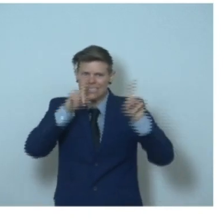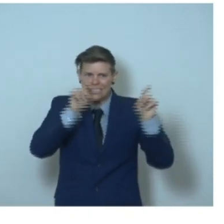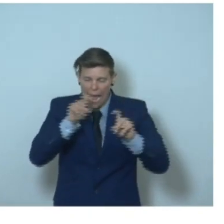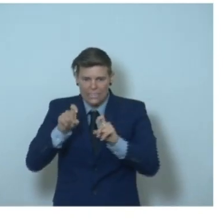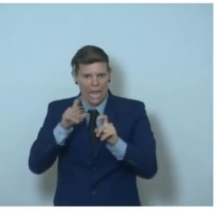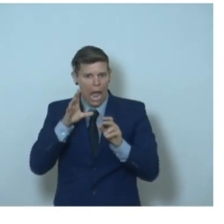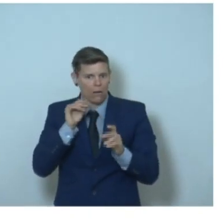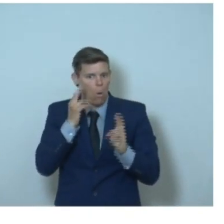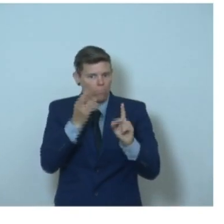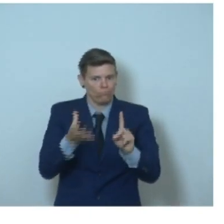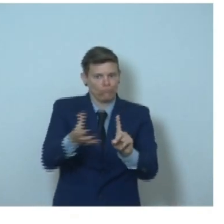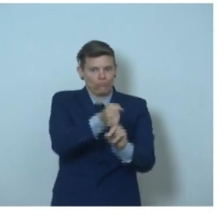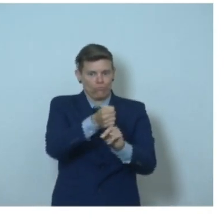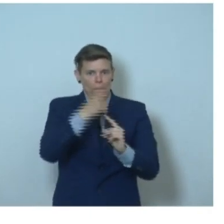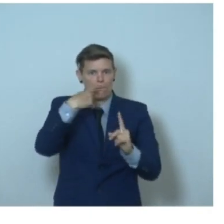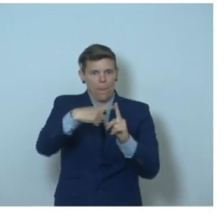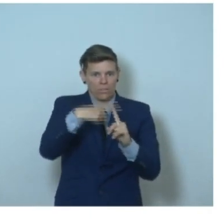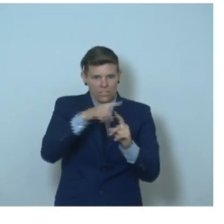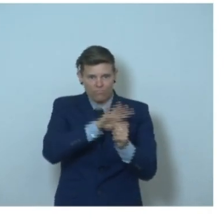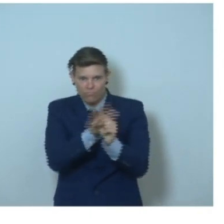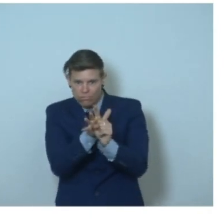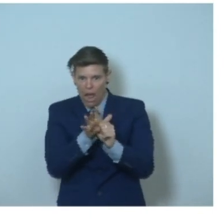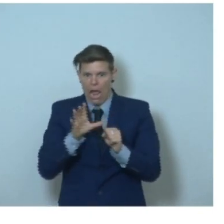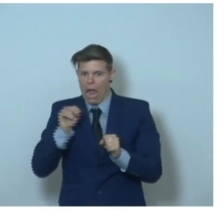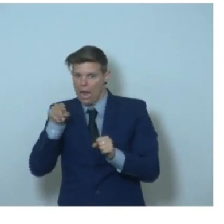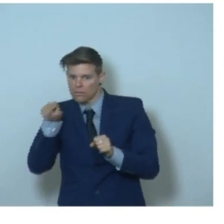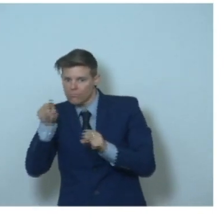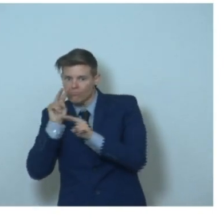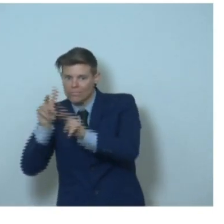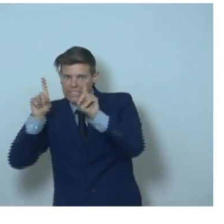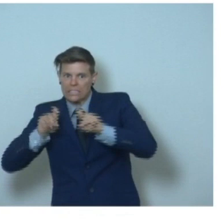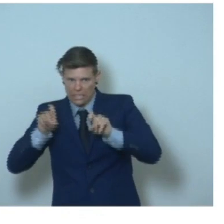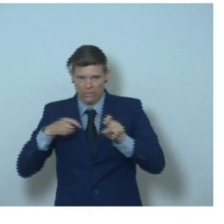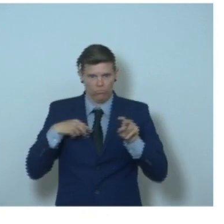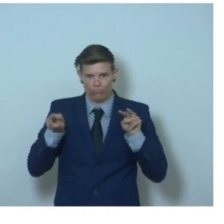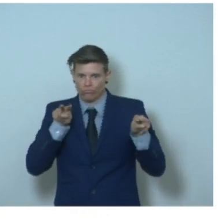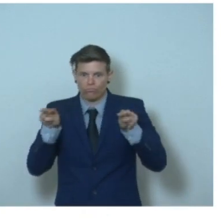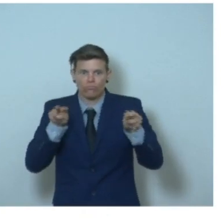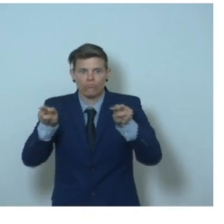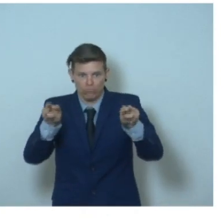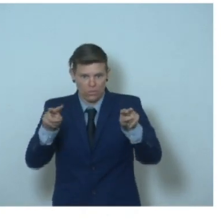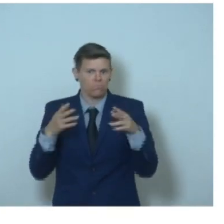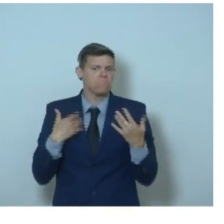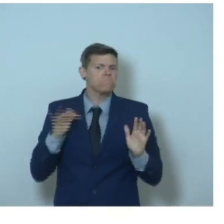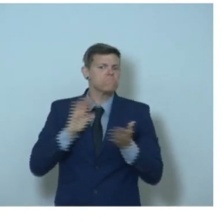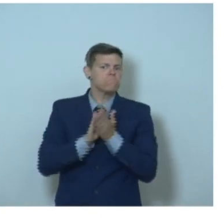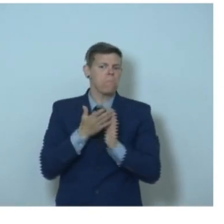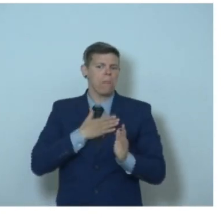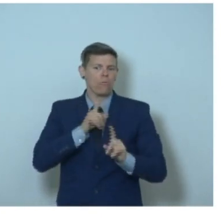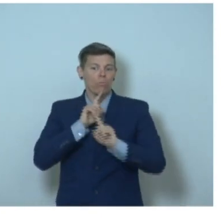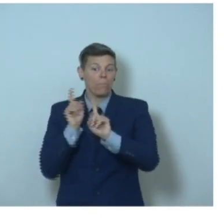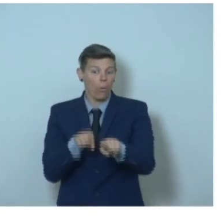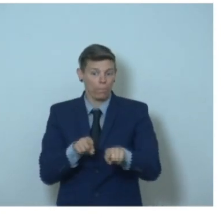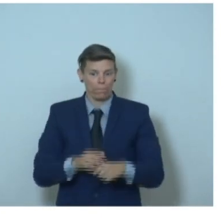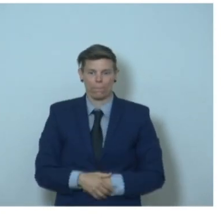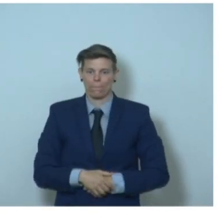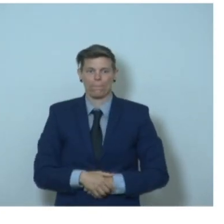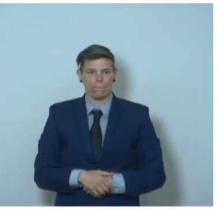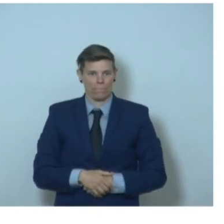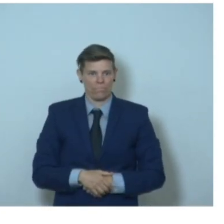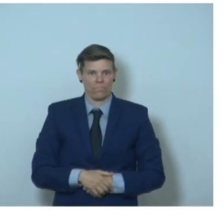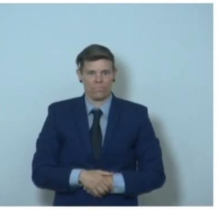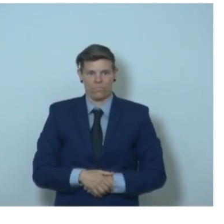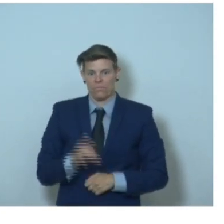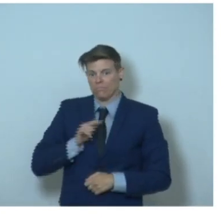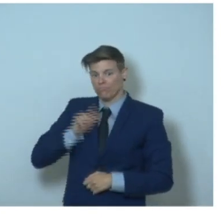we are doing surveillance. That's all I have today. Thank you. All right, thank you. And now we're going to go to